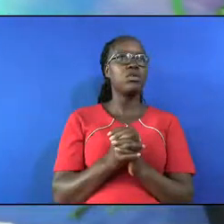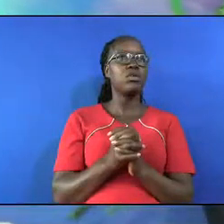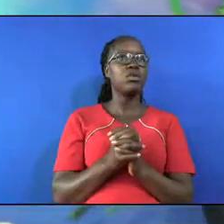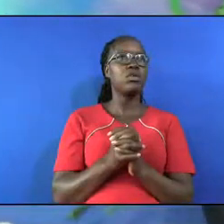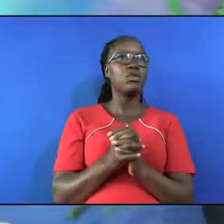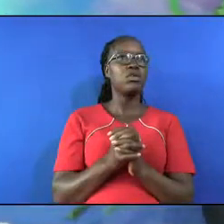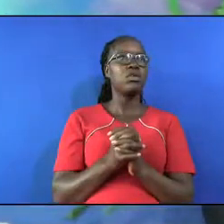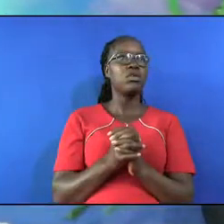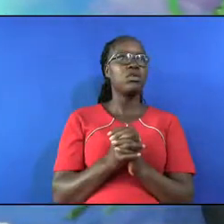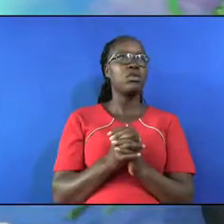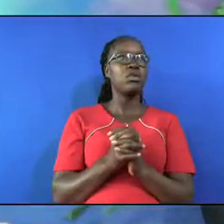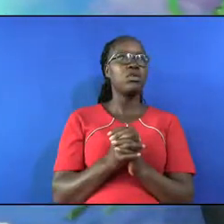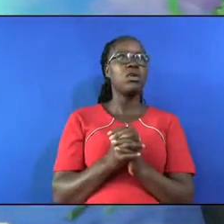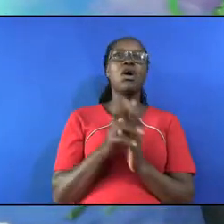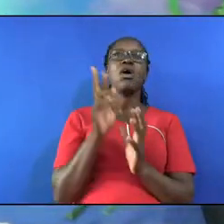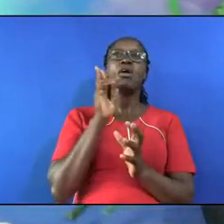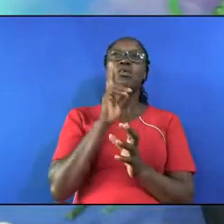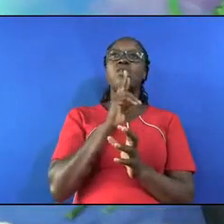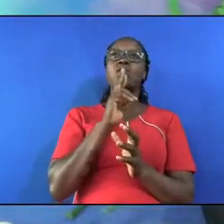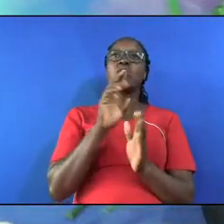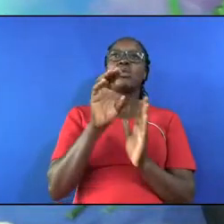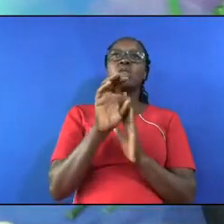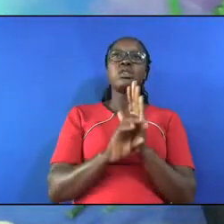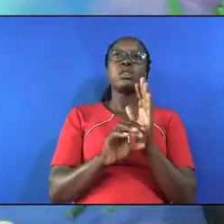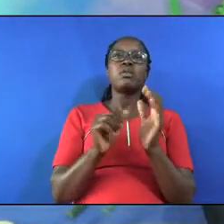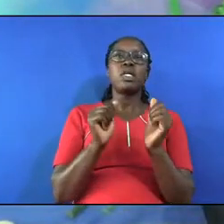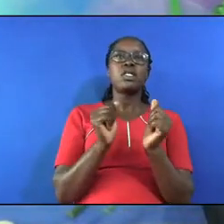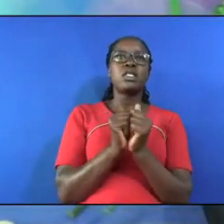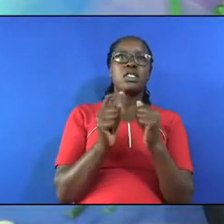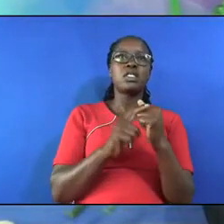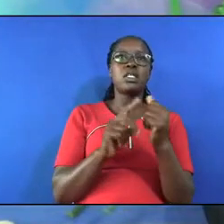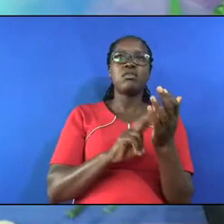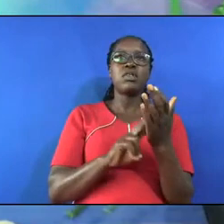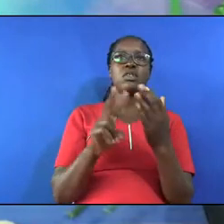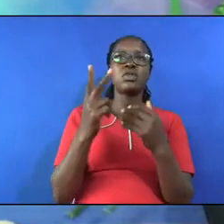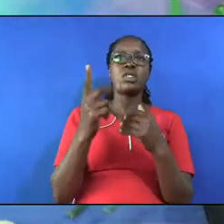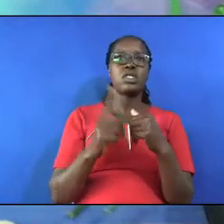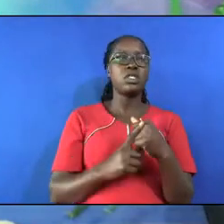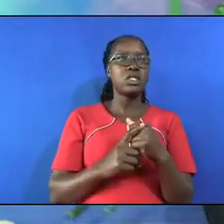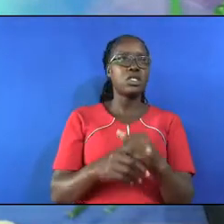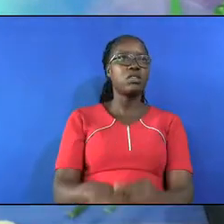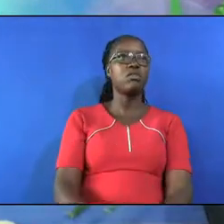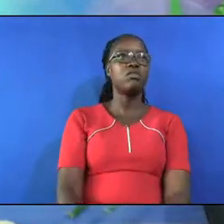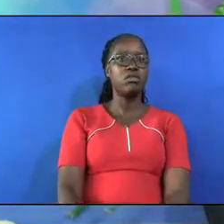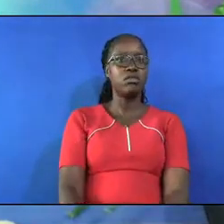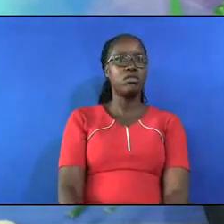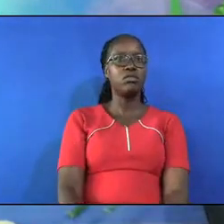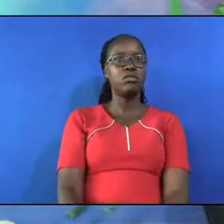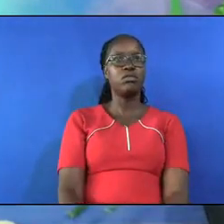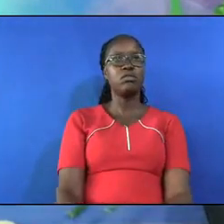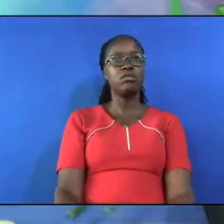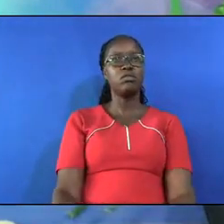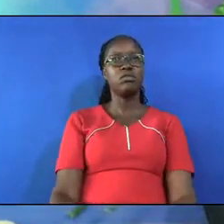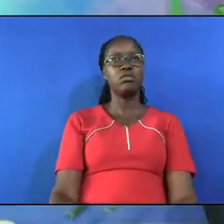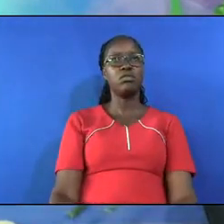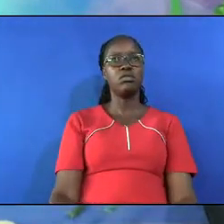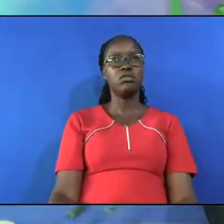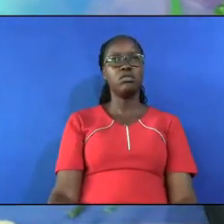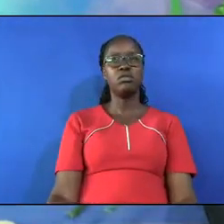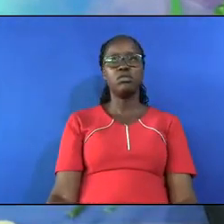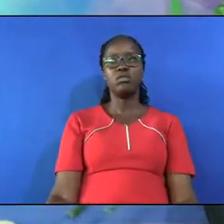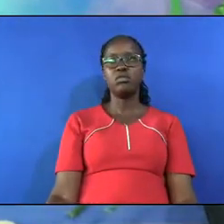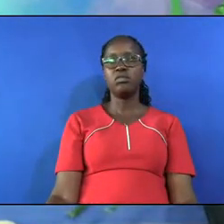So I'd like us to read the book of Romans chapter 16, verse 26. Romans chapter 16, verse 26, a